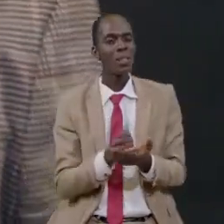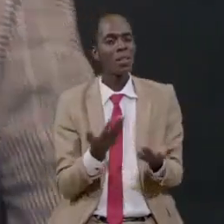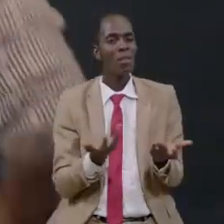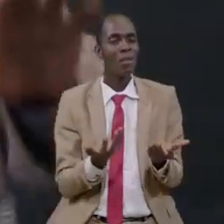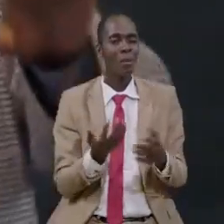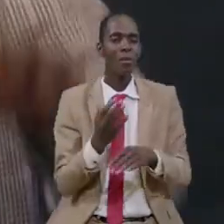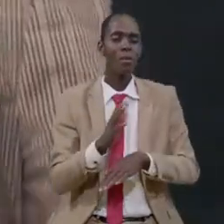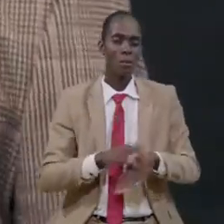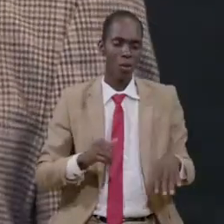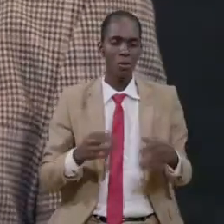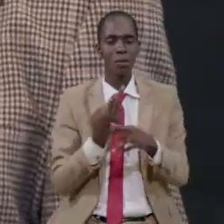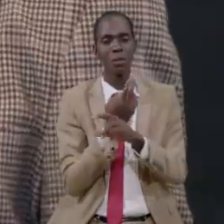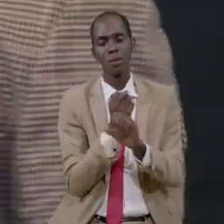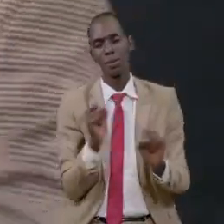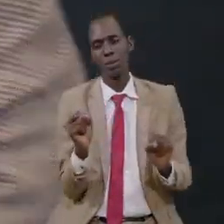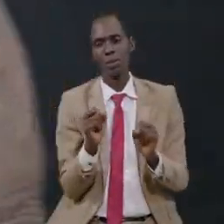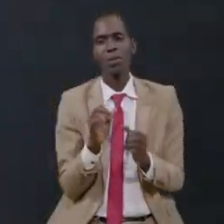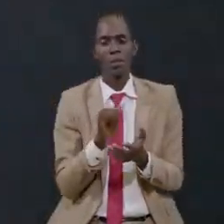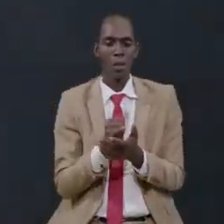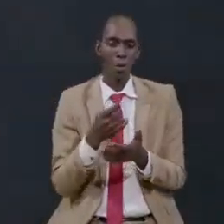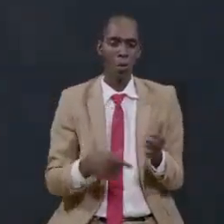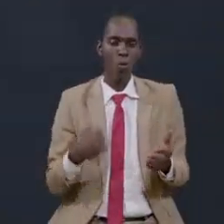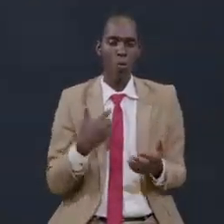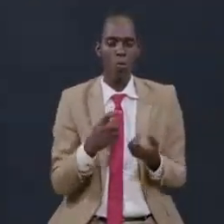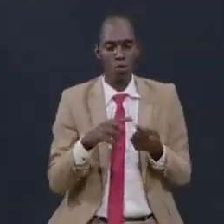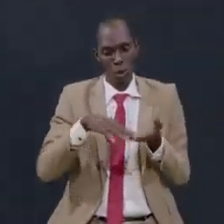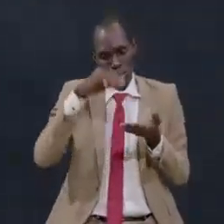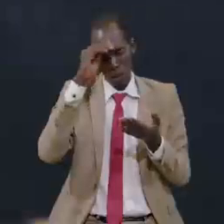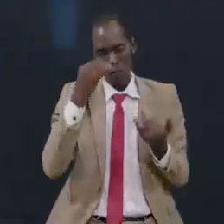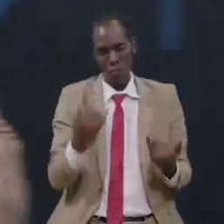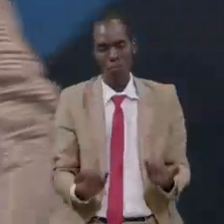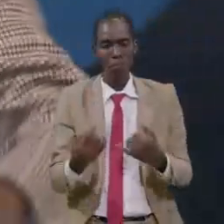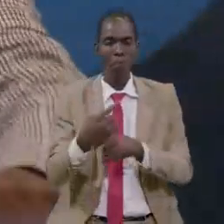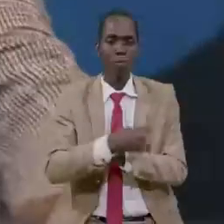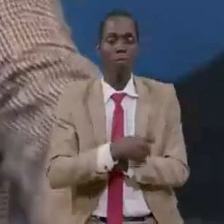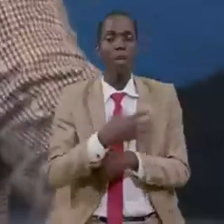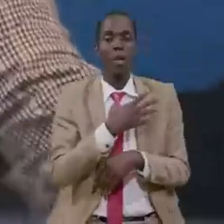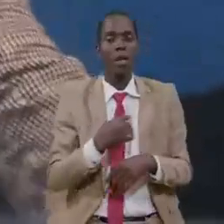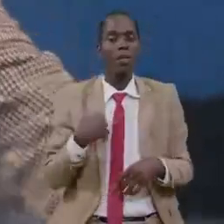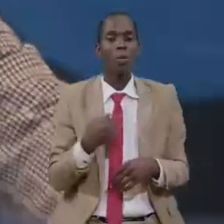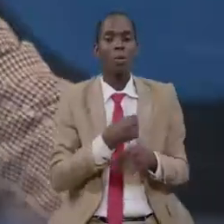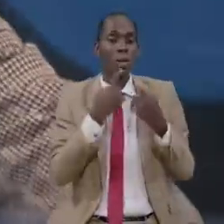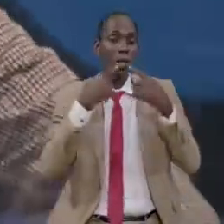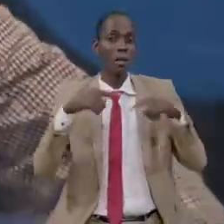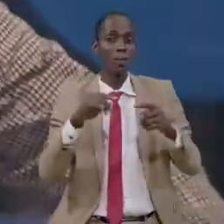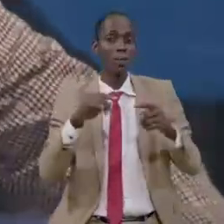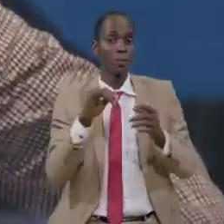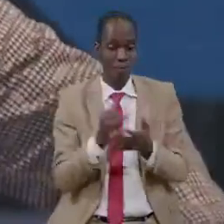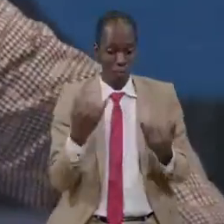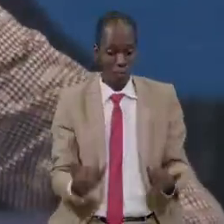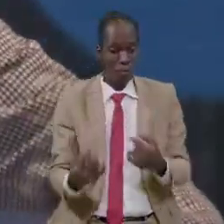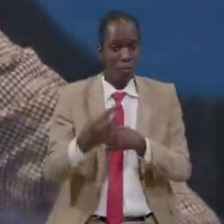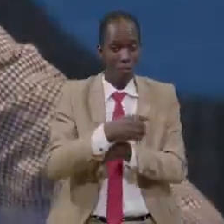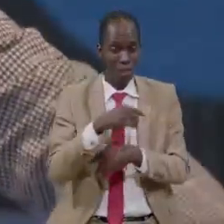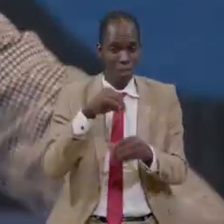redemption. That's what you come to talk about today. And we declare that this day in your life